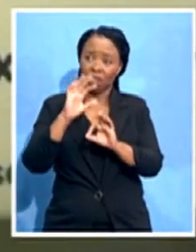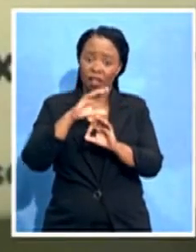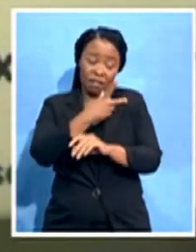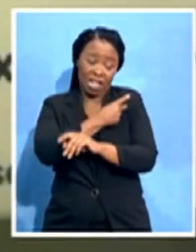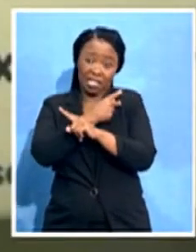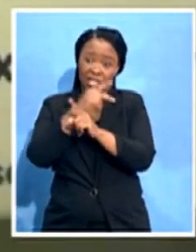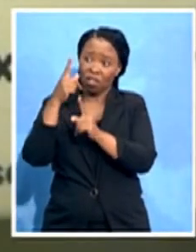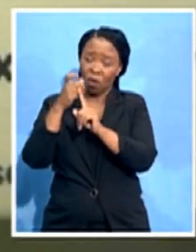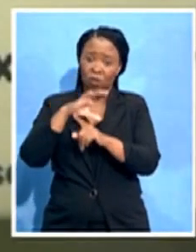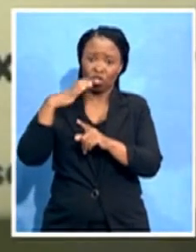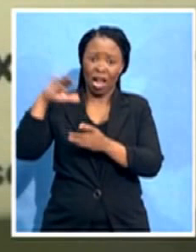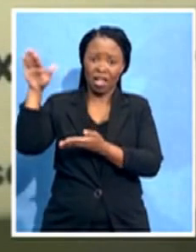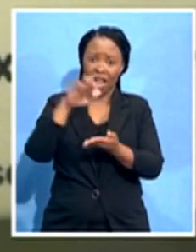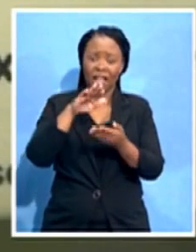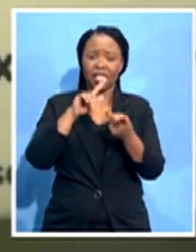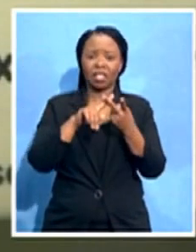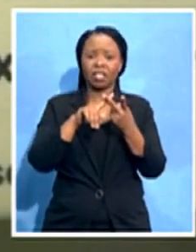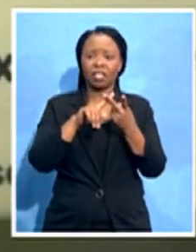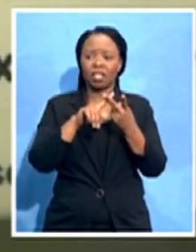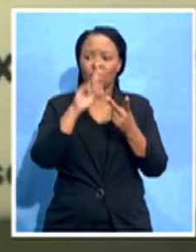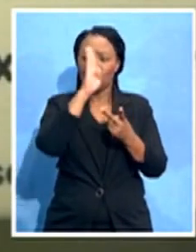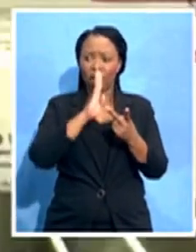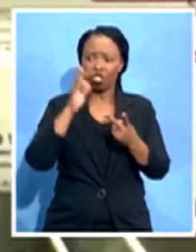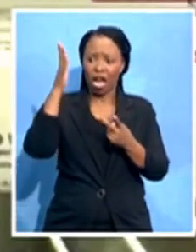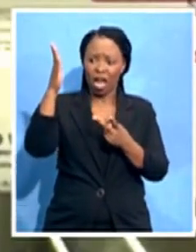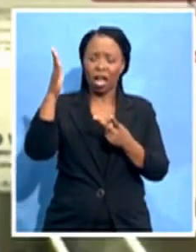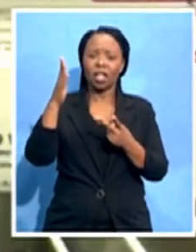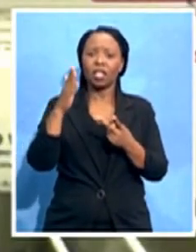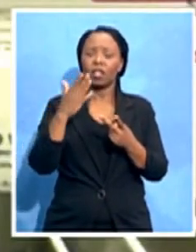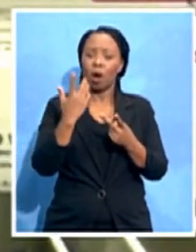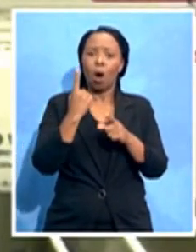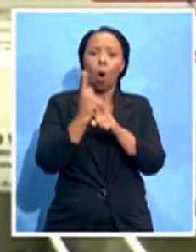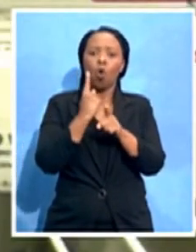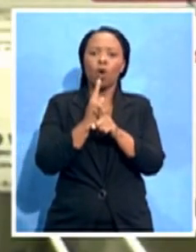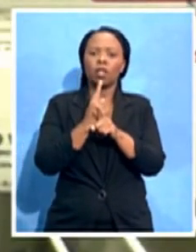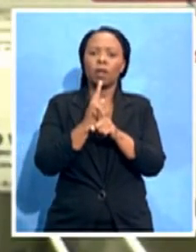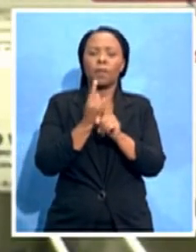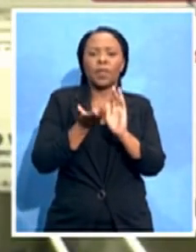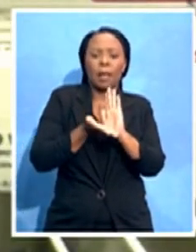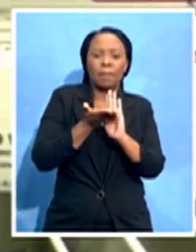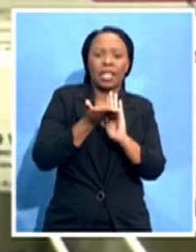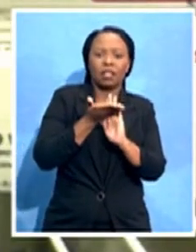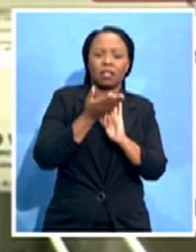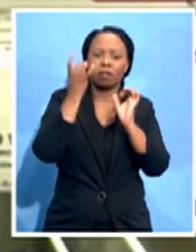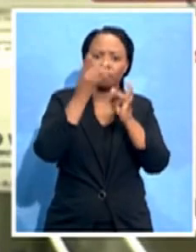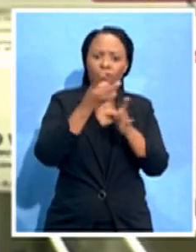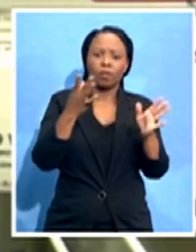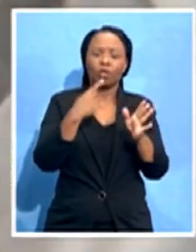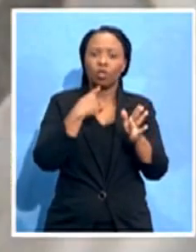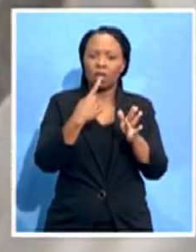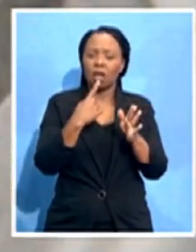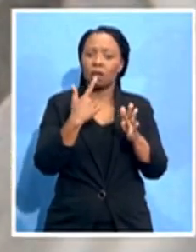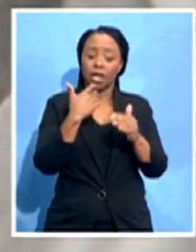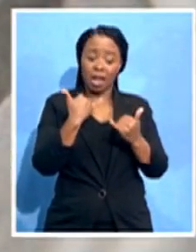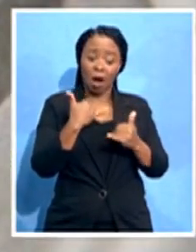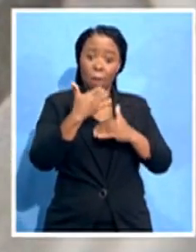as they are constantly giving updates in terms of where the process is, it is very difficult to